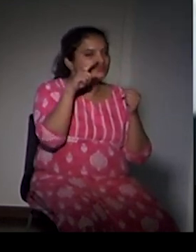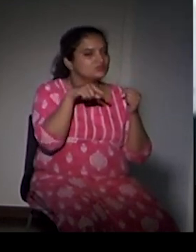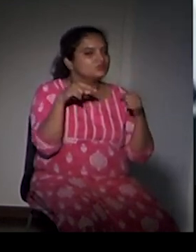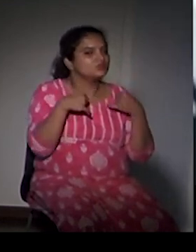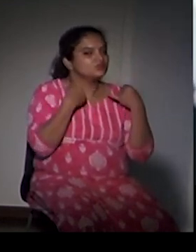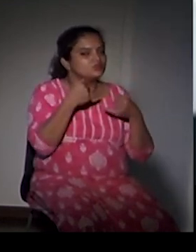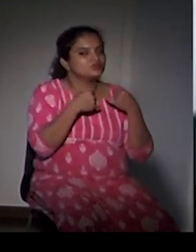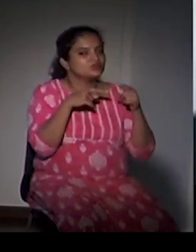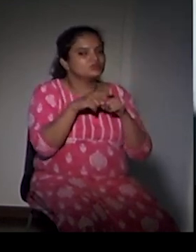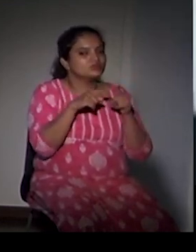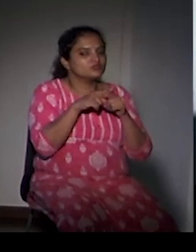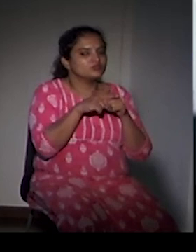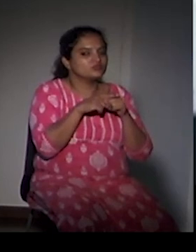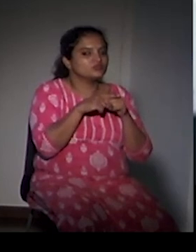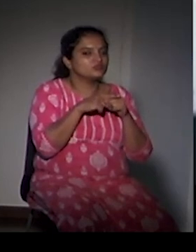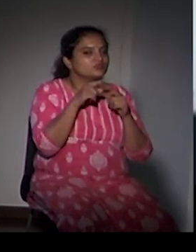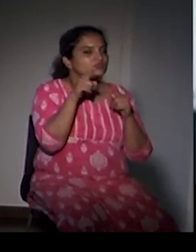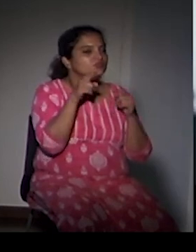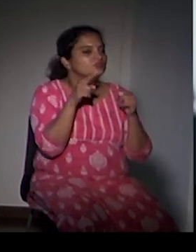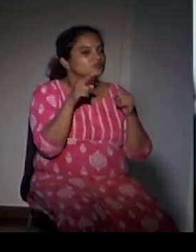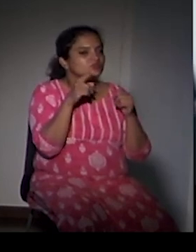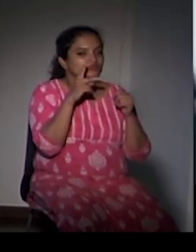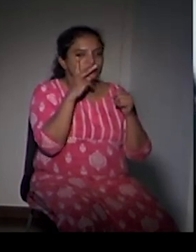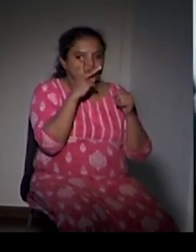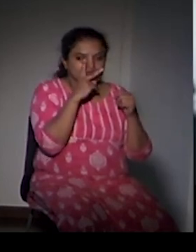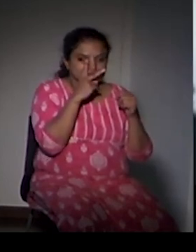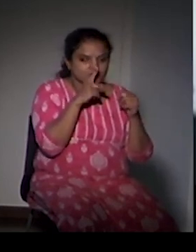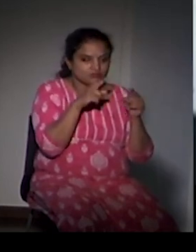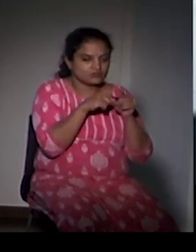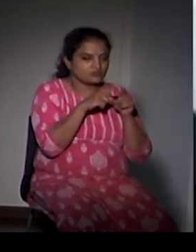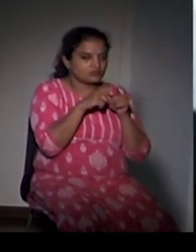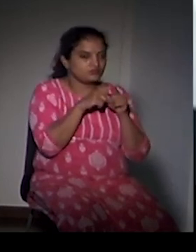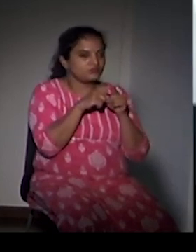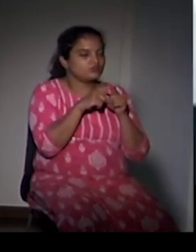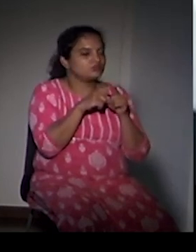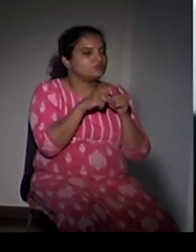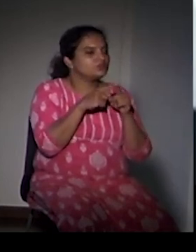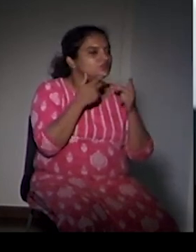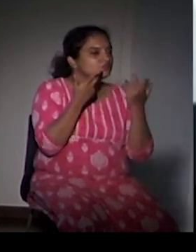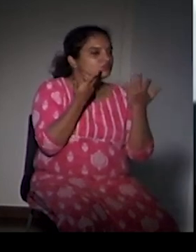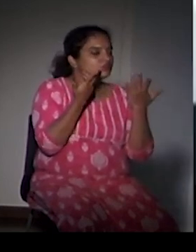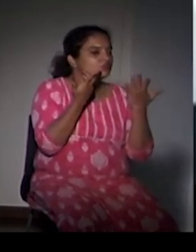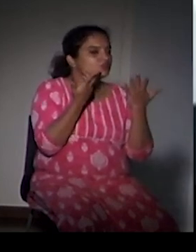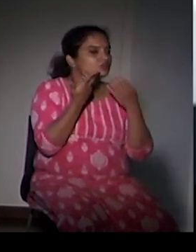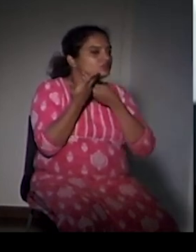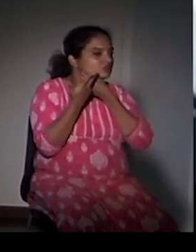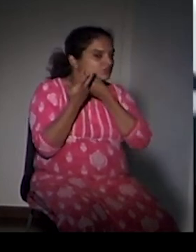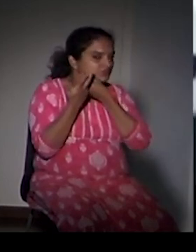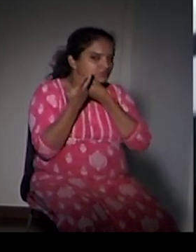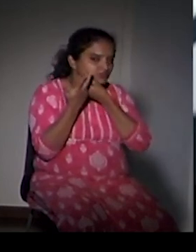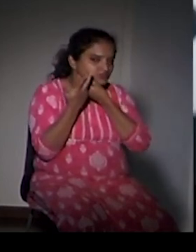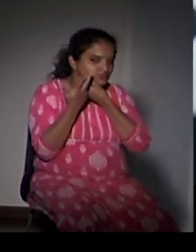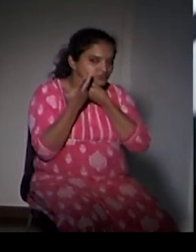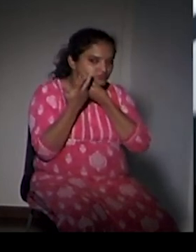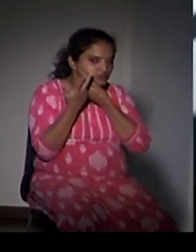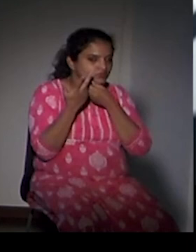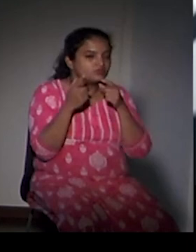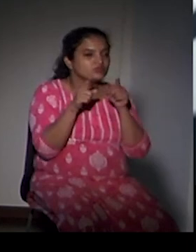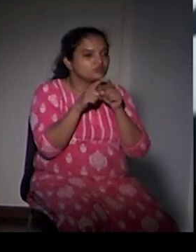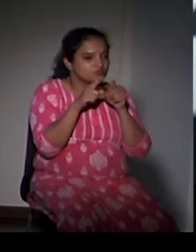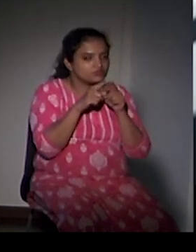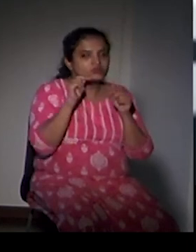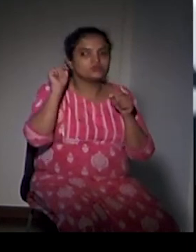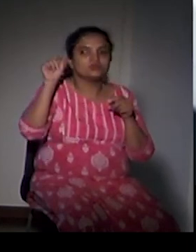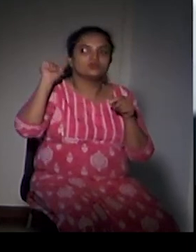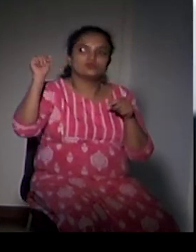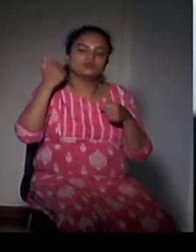the tiles are clearly not serving any practical function at all. They're very much a visual thing to give the building a